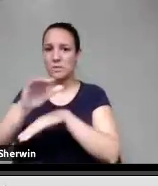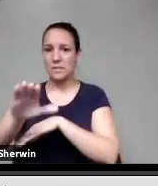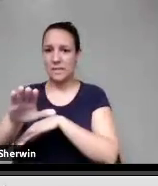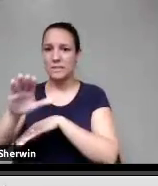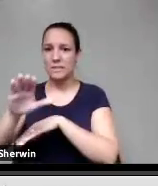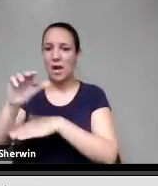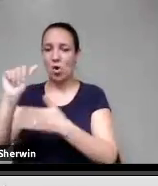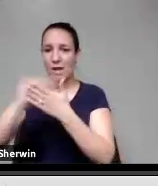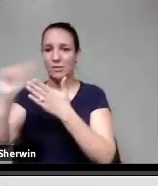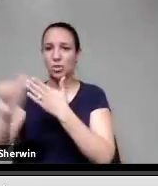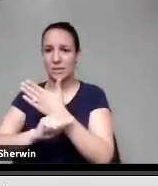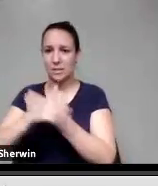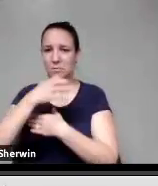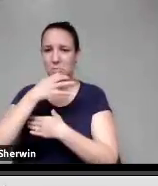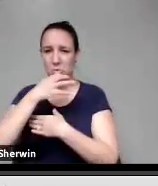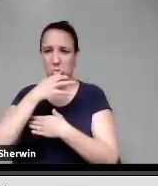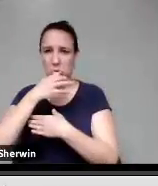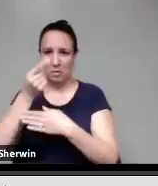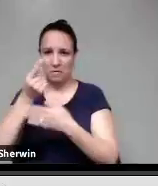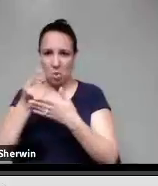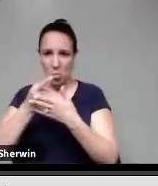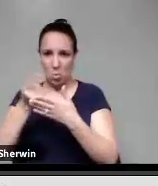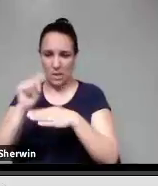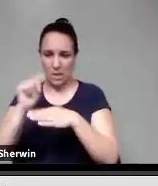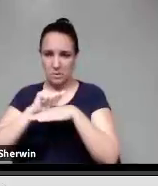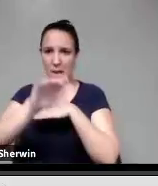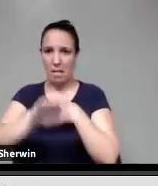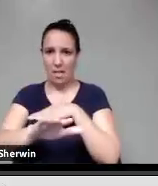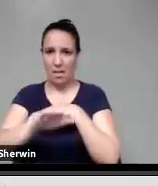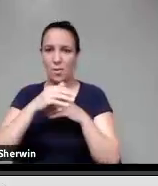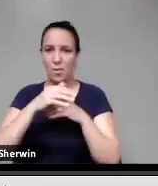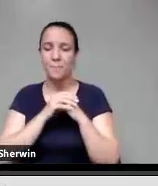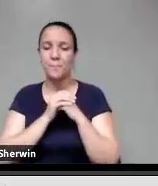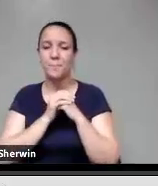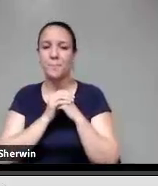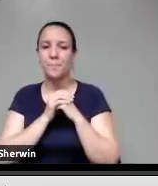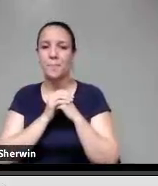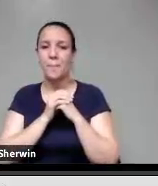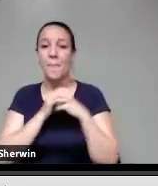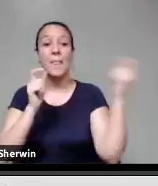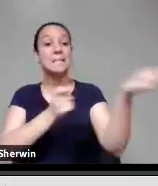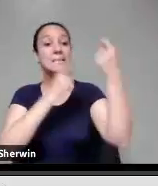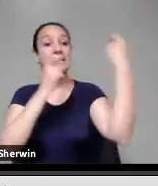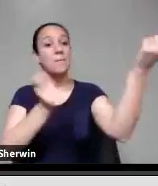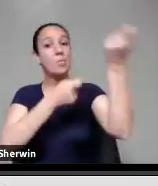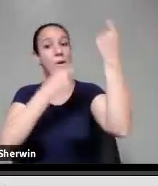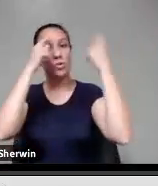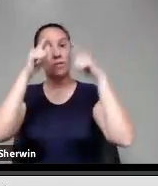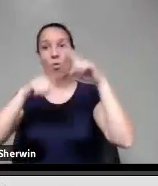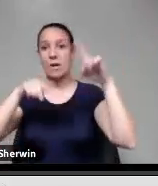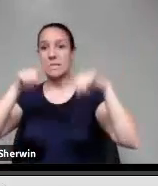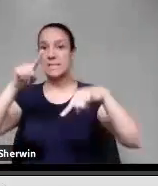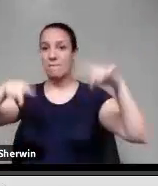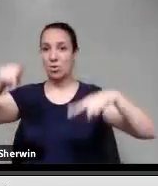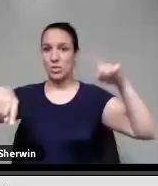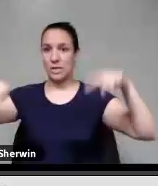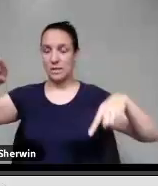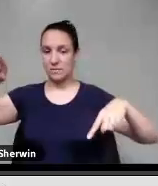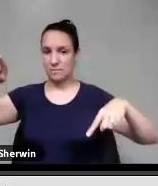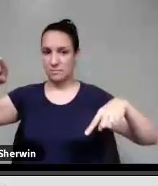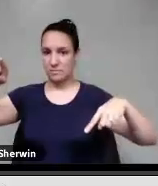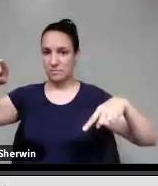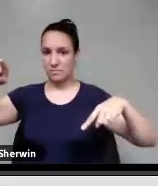weeks about what the day will pertain. It will be celebration of diversity, and we'll feature almost